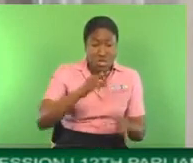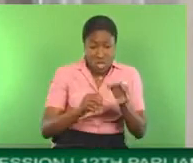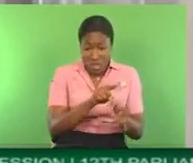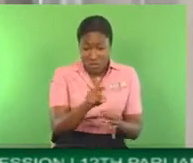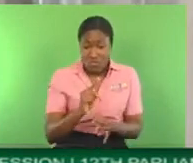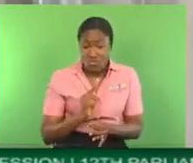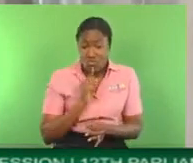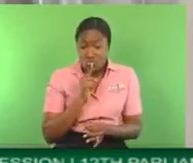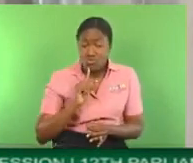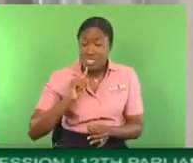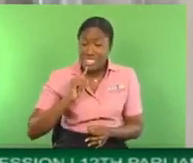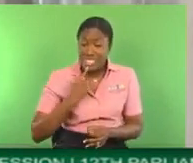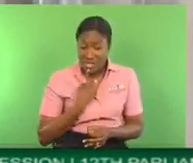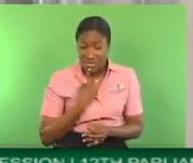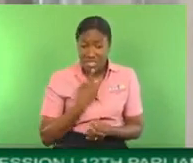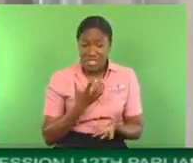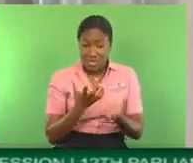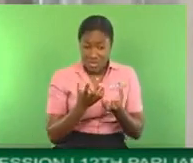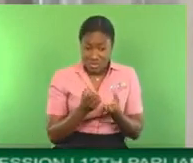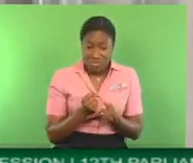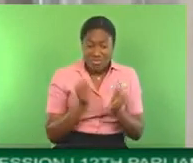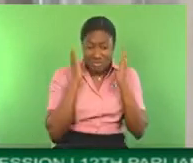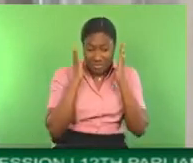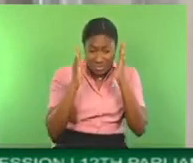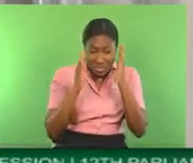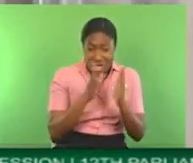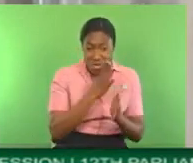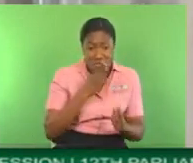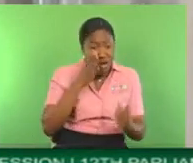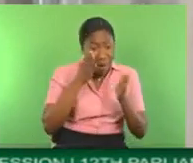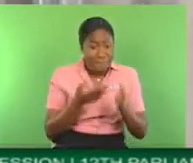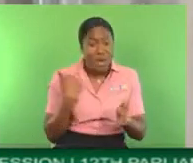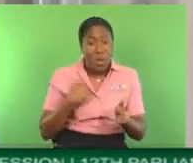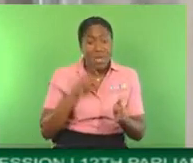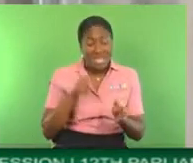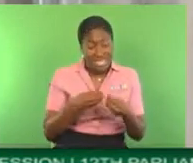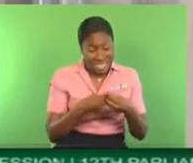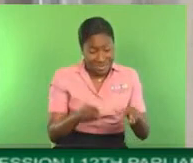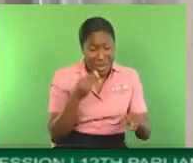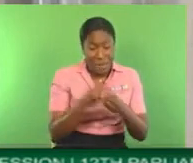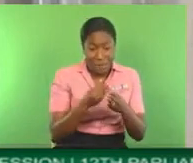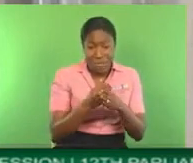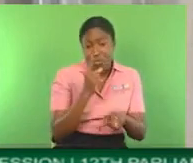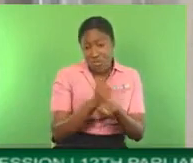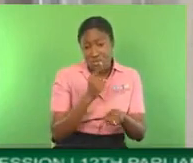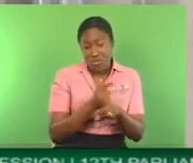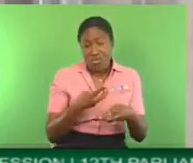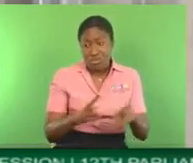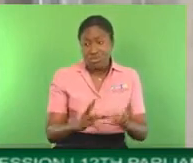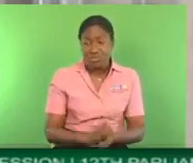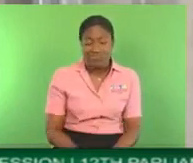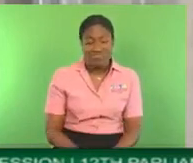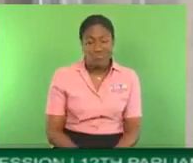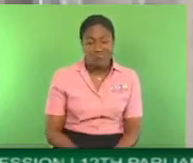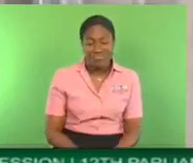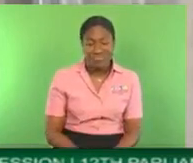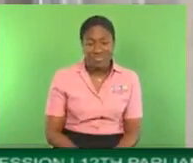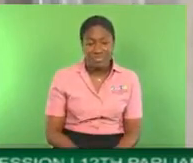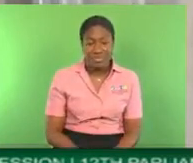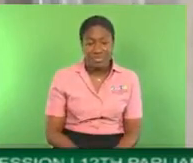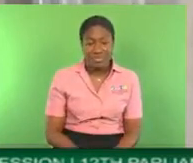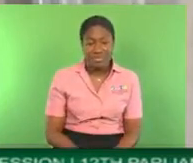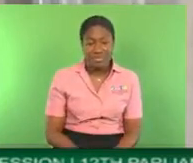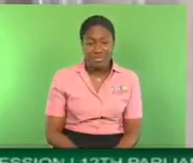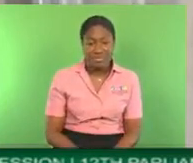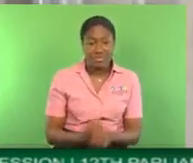Speaker, about agriculture, we need to spend the money where it needs to be spent. Madam Speaker, under